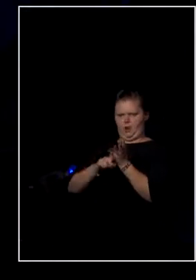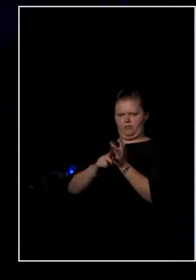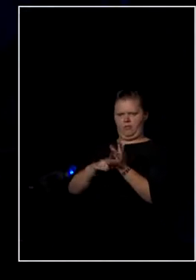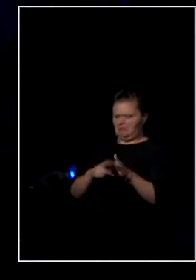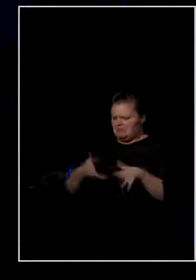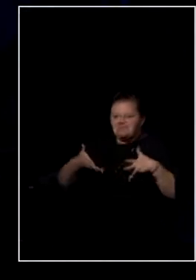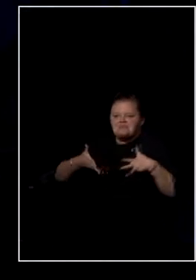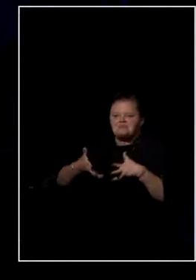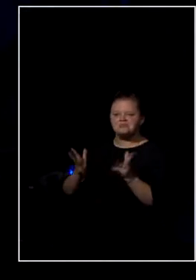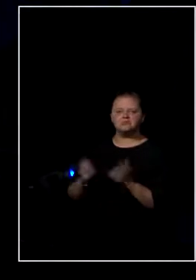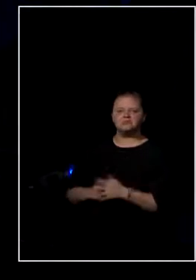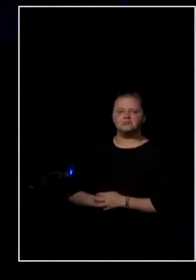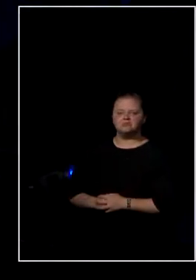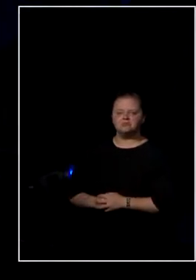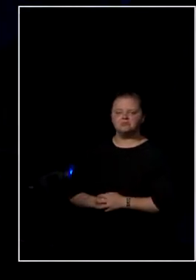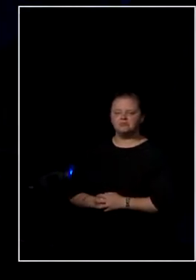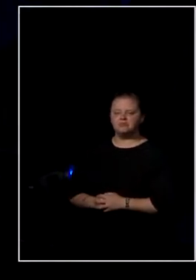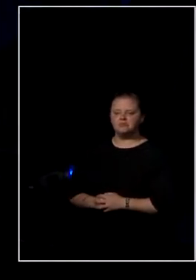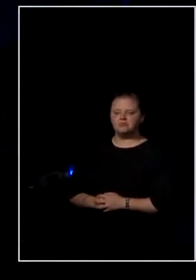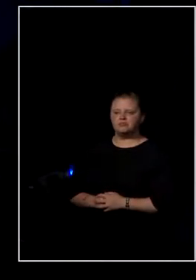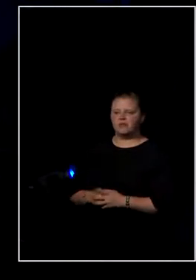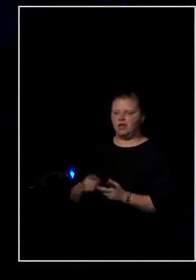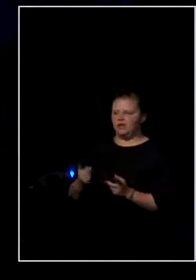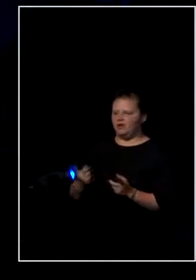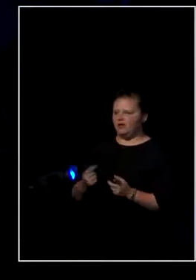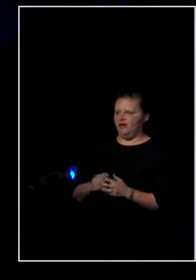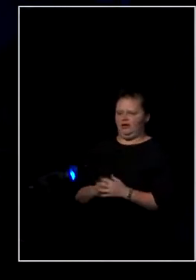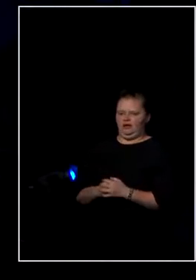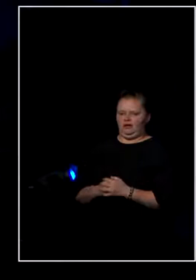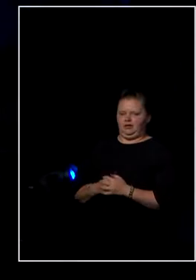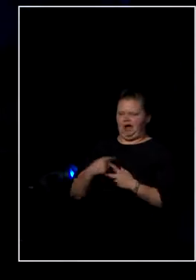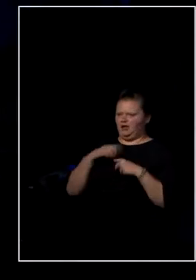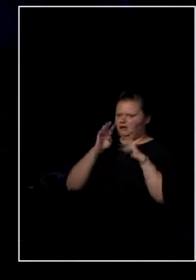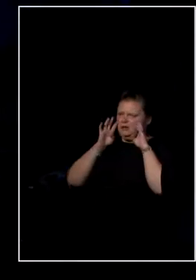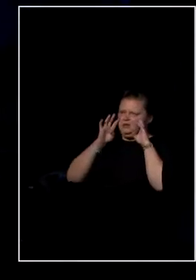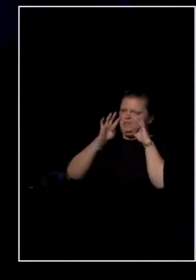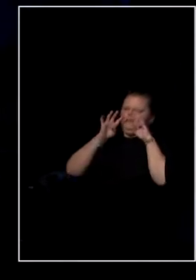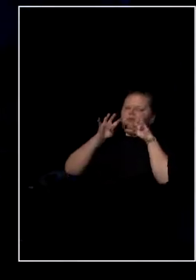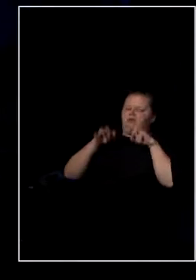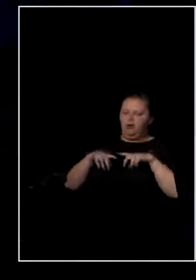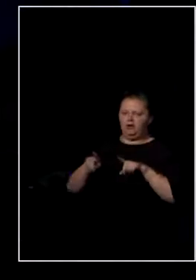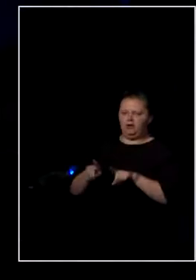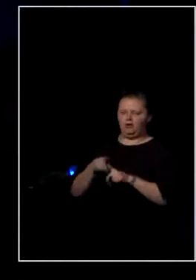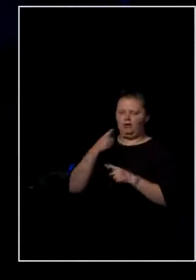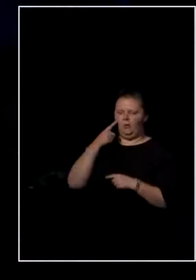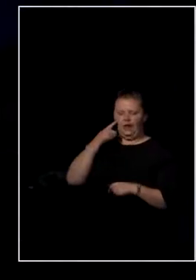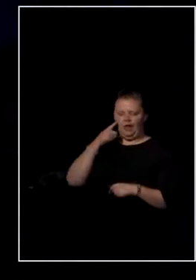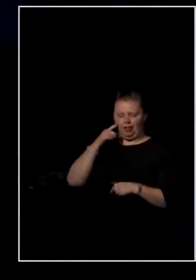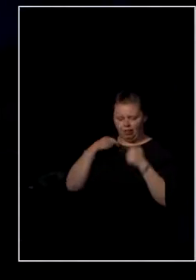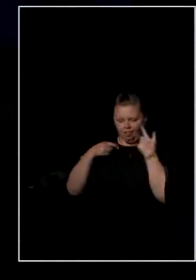go. I go... Now I was crying and that as well in the office, because